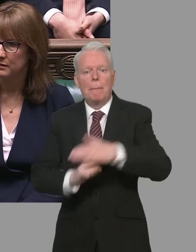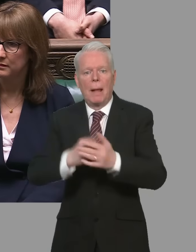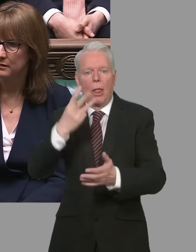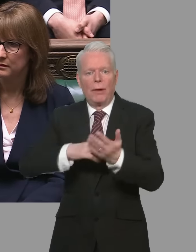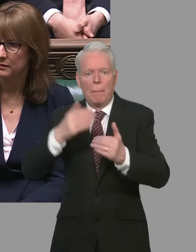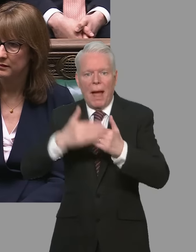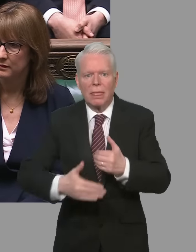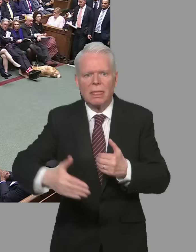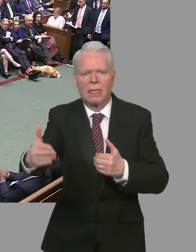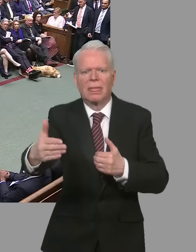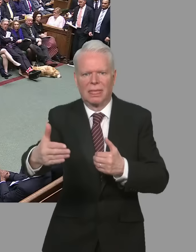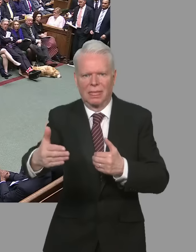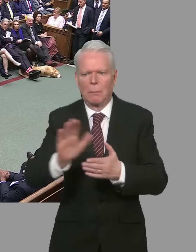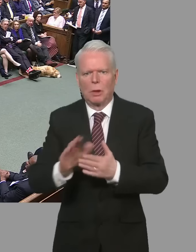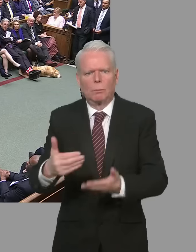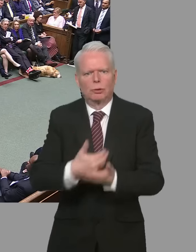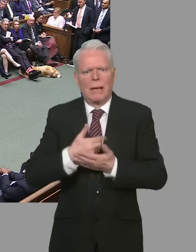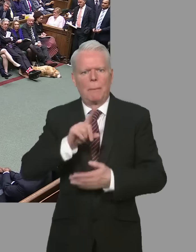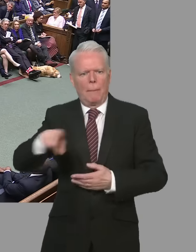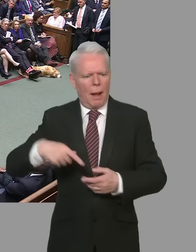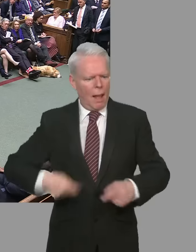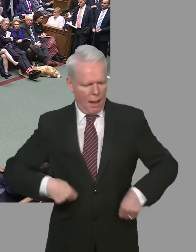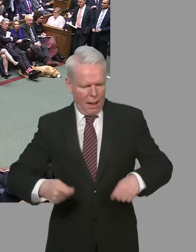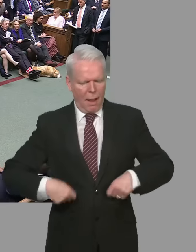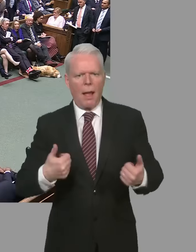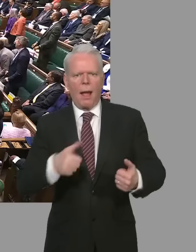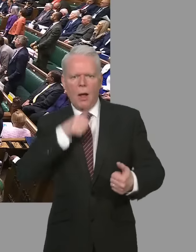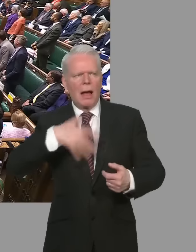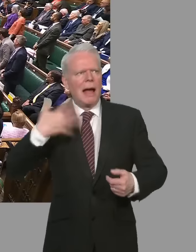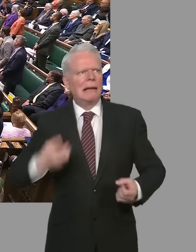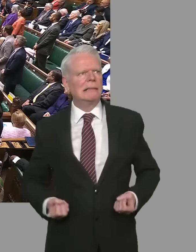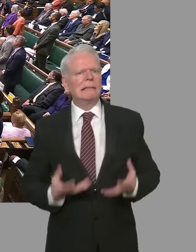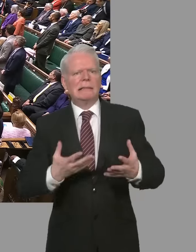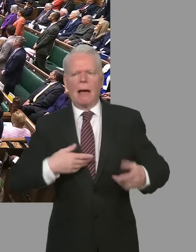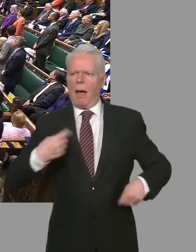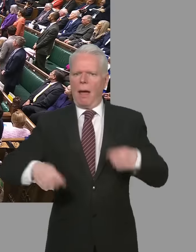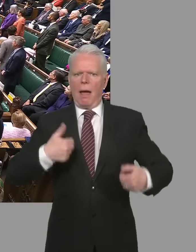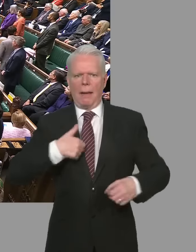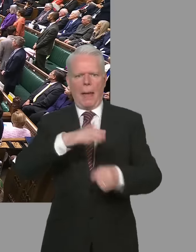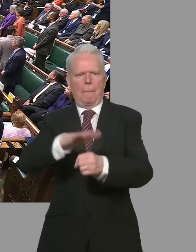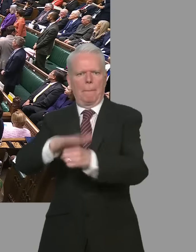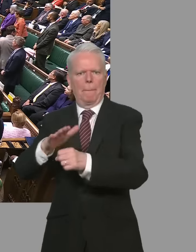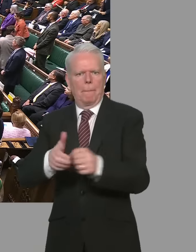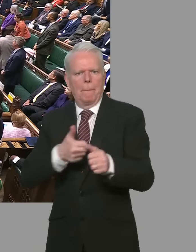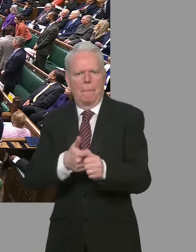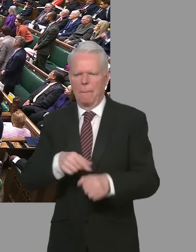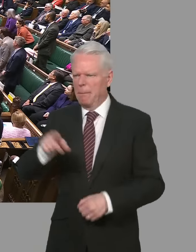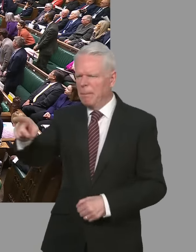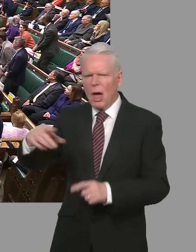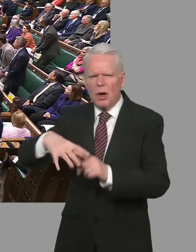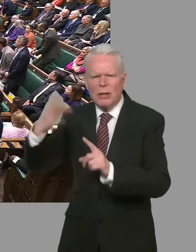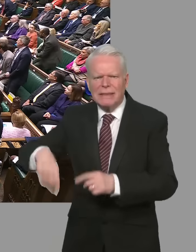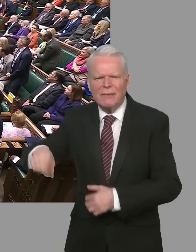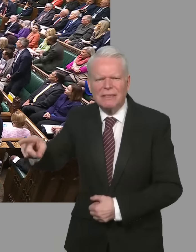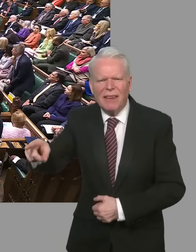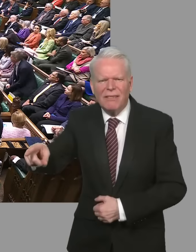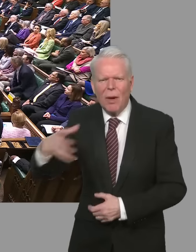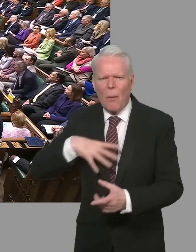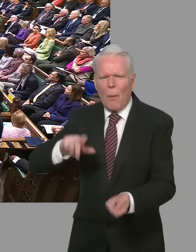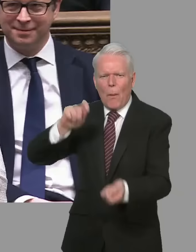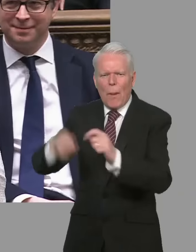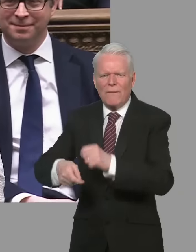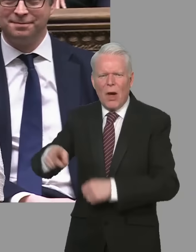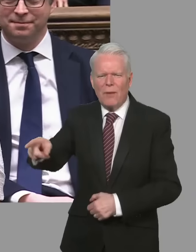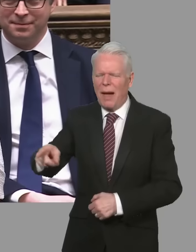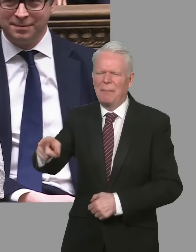impact on working people that we will protect. Kemi Badenoch. Mr. Speaker, he says bills are coming down. They